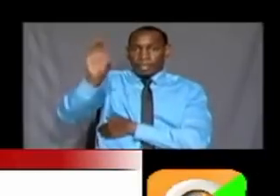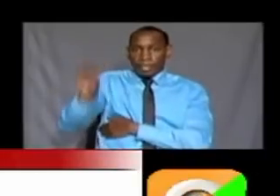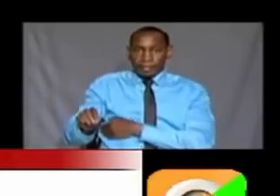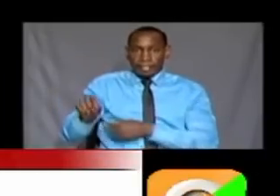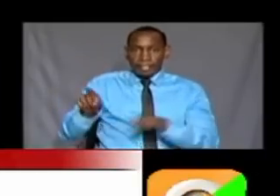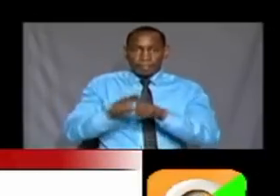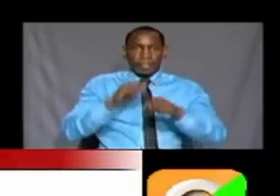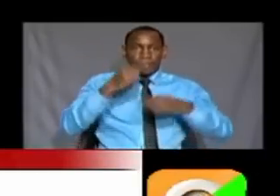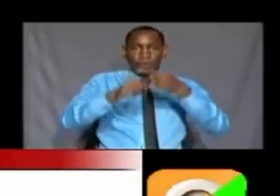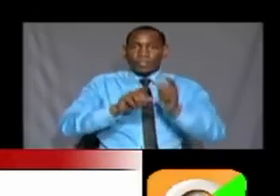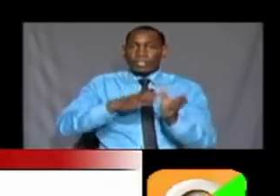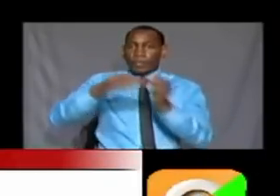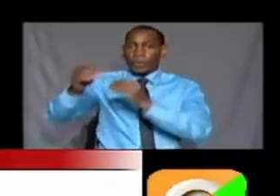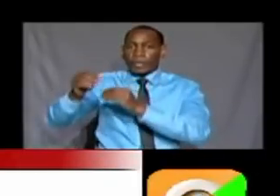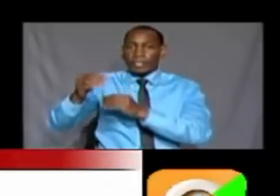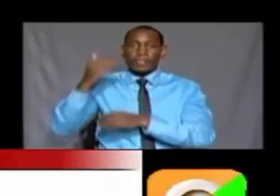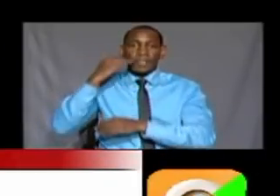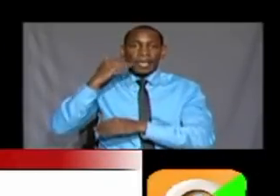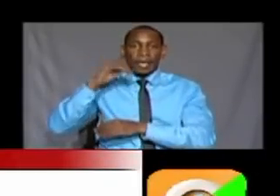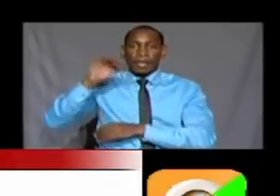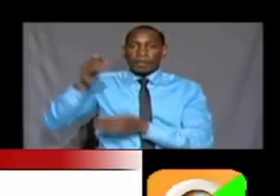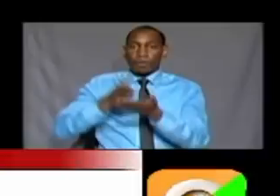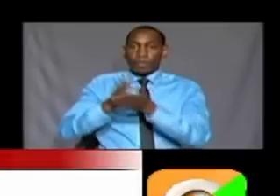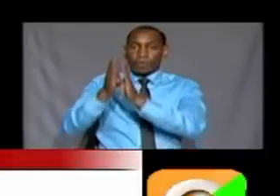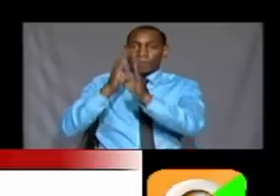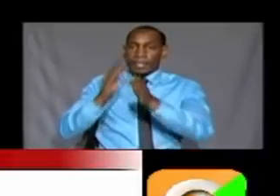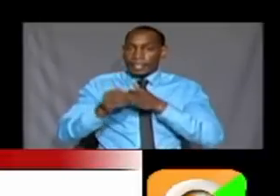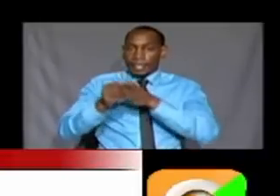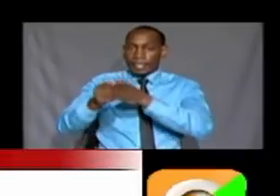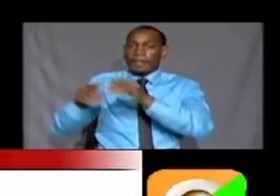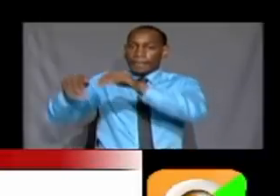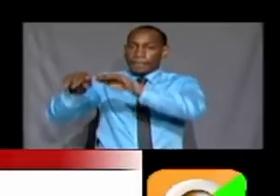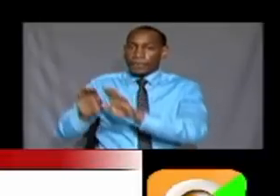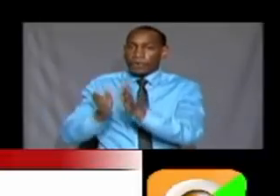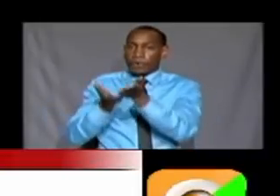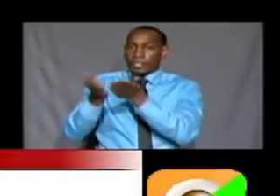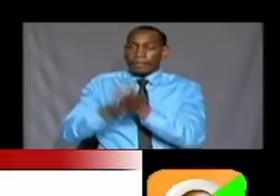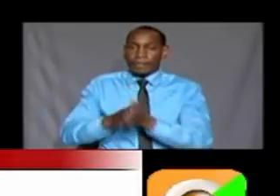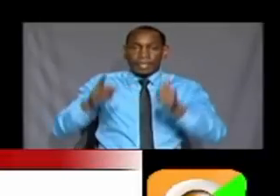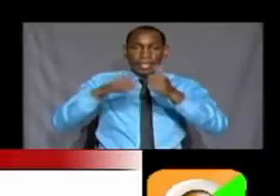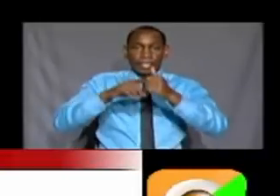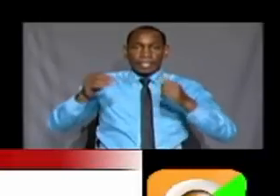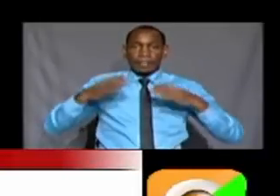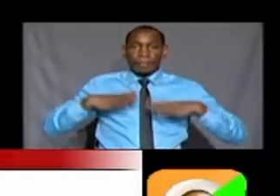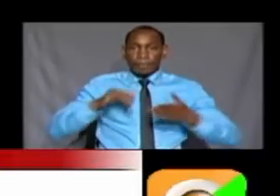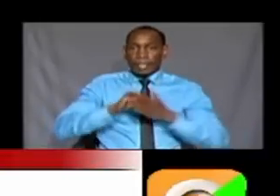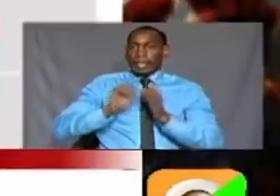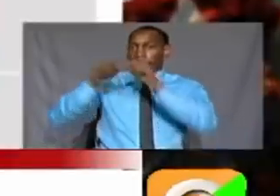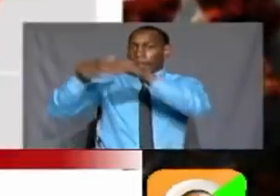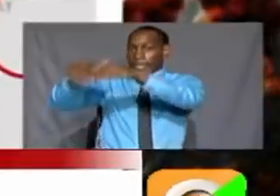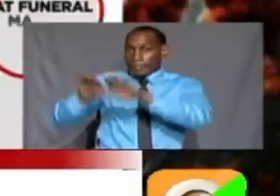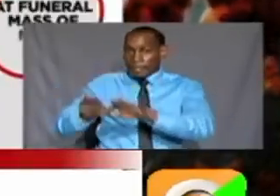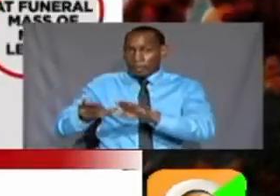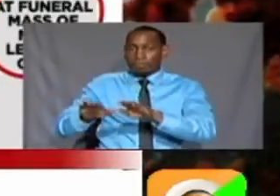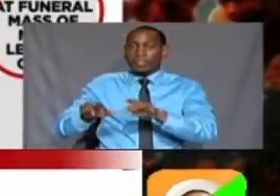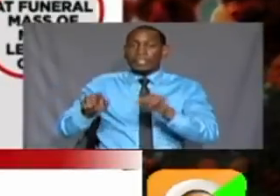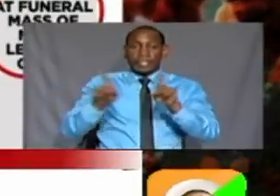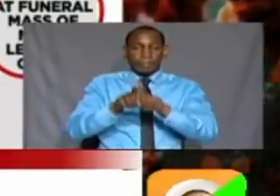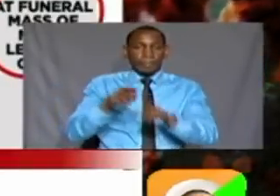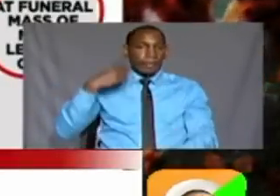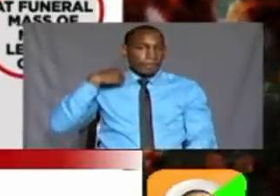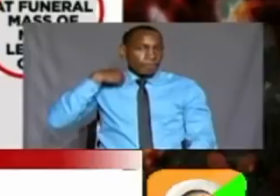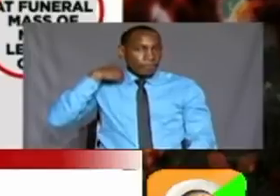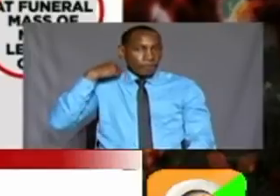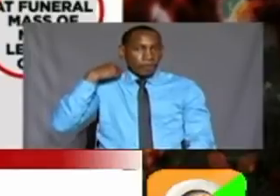and proceeded to Siaya County by bus to preside over the funeral mass. 60 people who attended the burial have since surrendered to